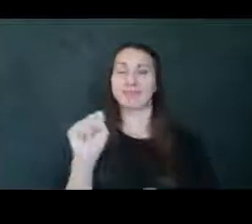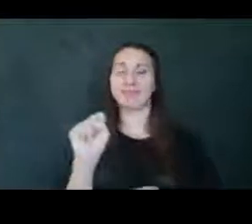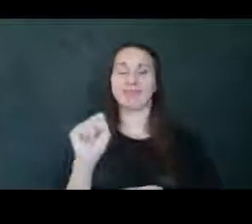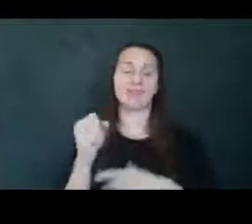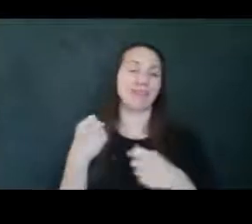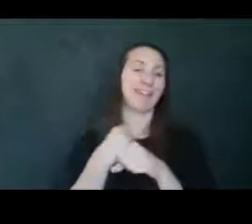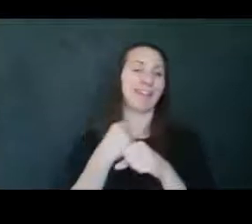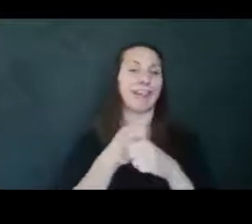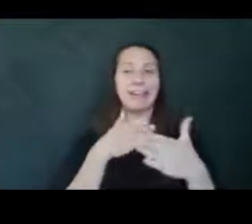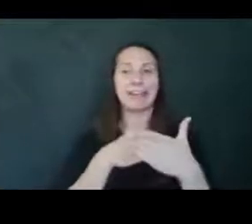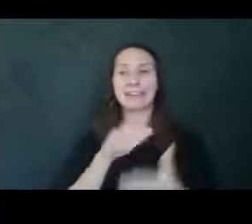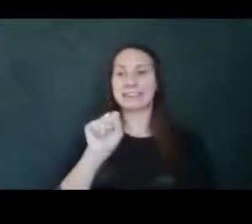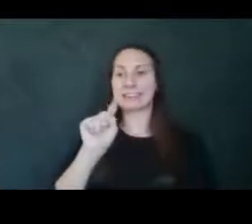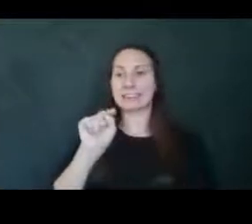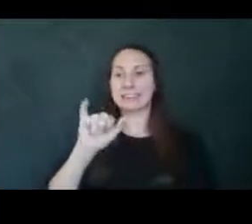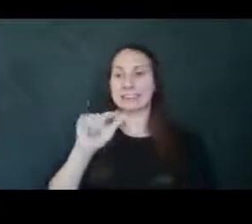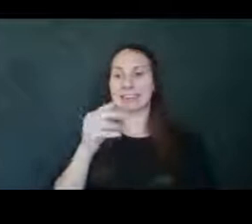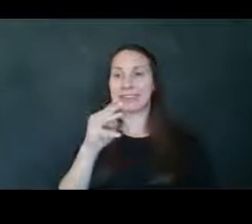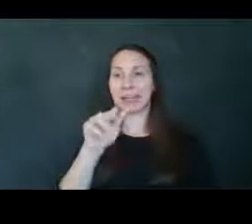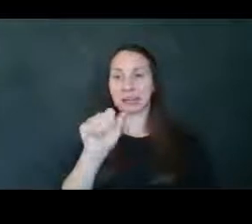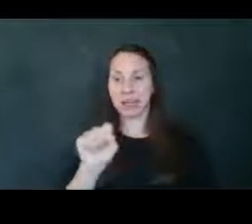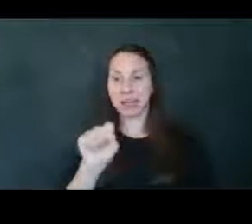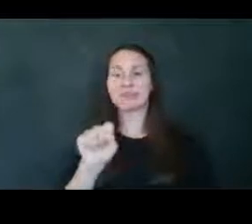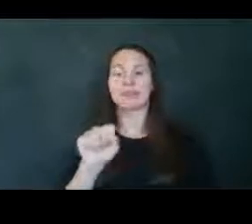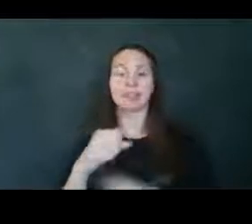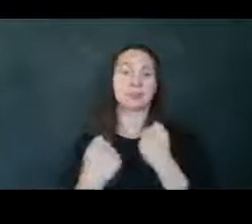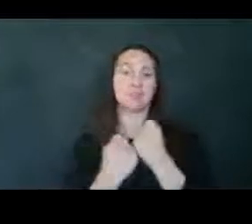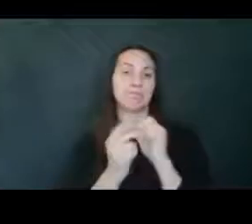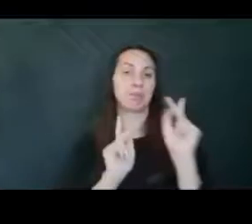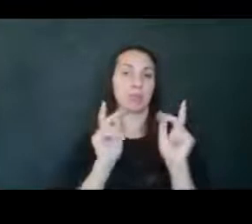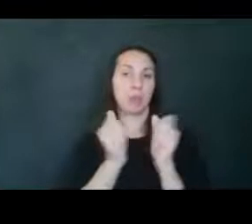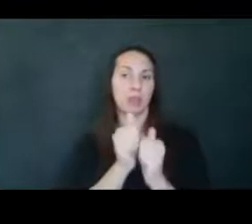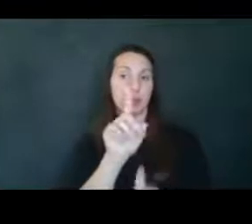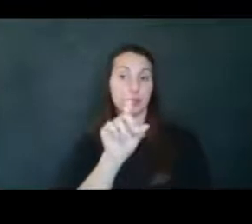with disabilities. Next slide, please.